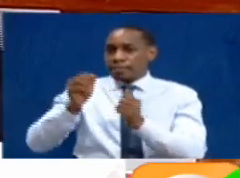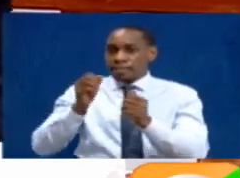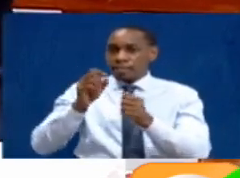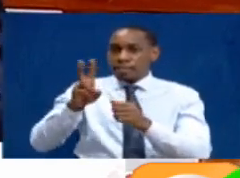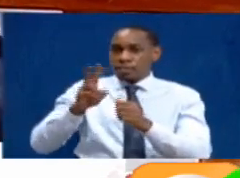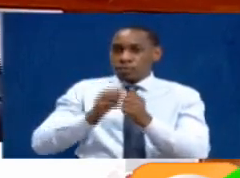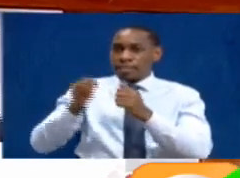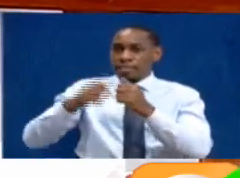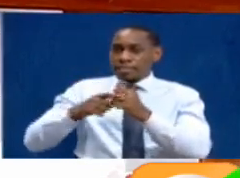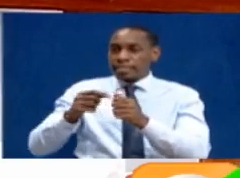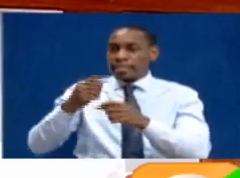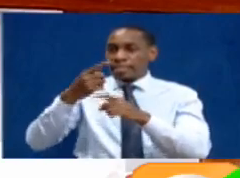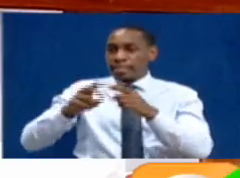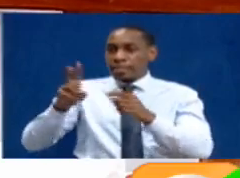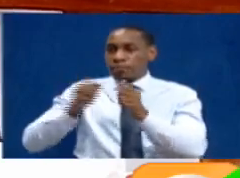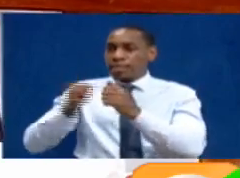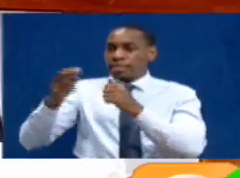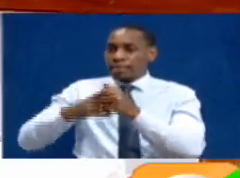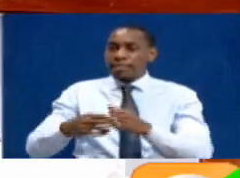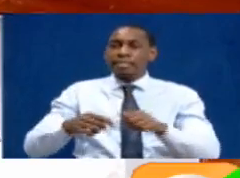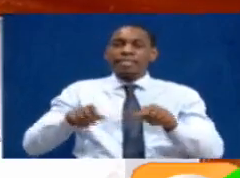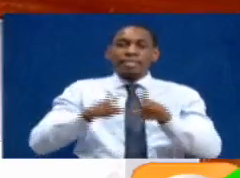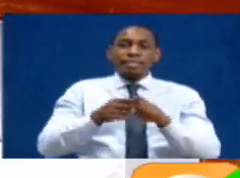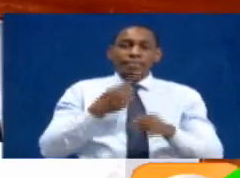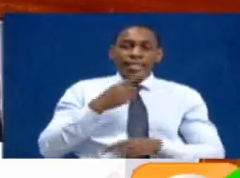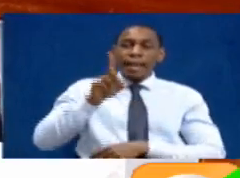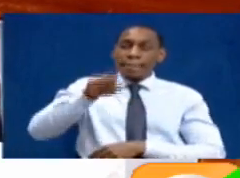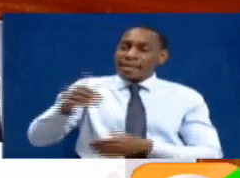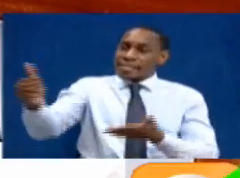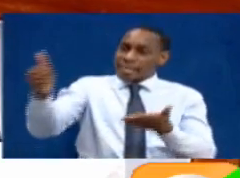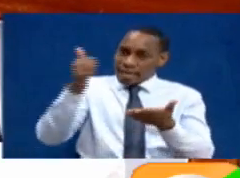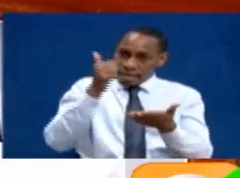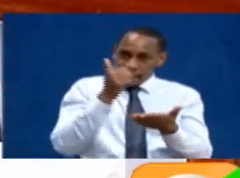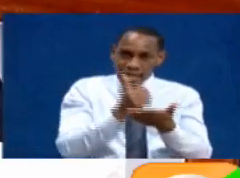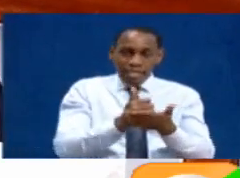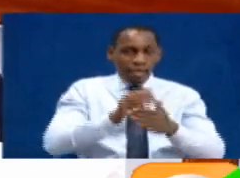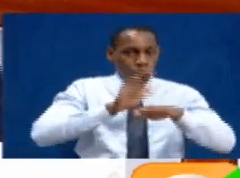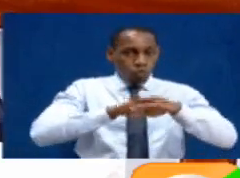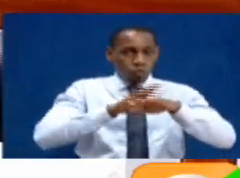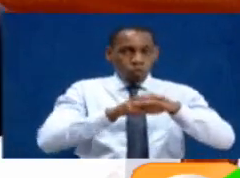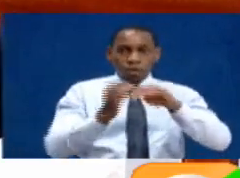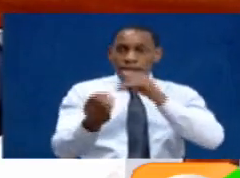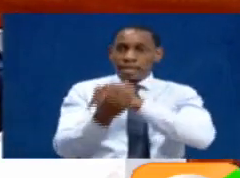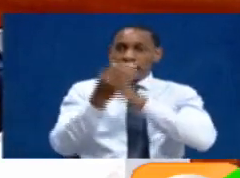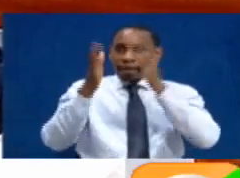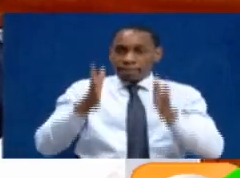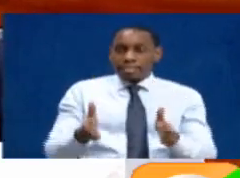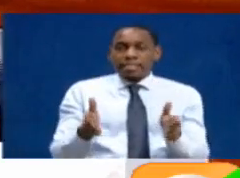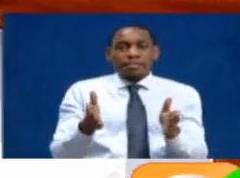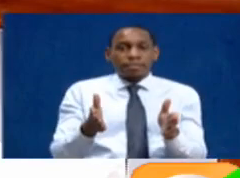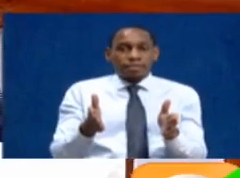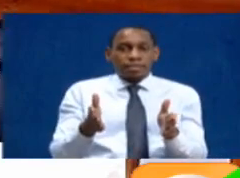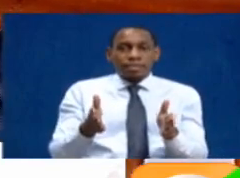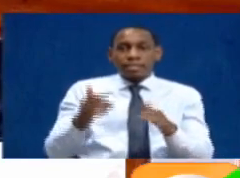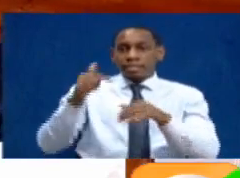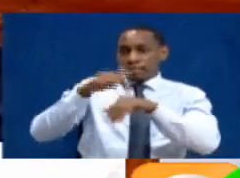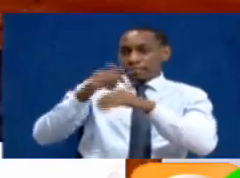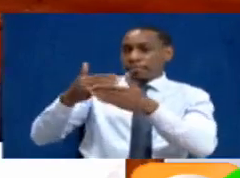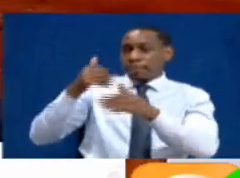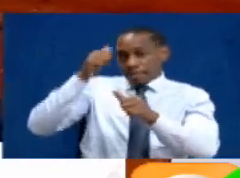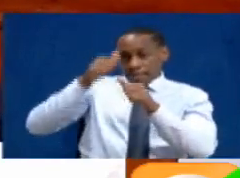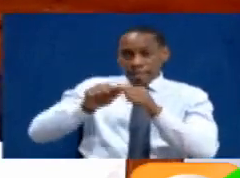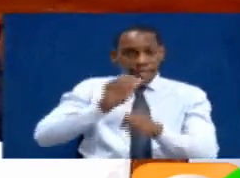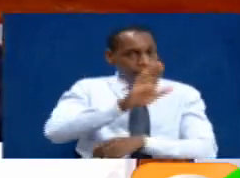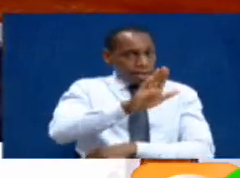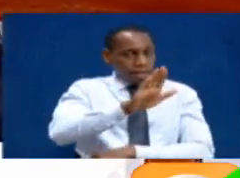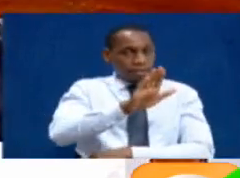2017. I've been on this bench telling you that he requires to hire good advisors if it was sent to power. At one time, I reminded